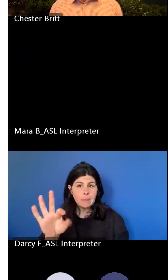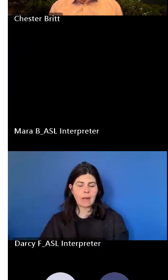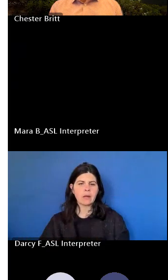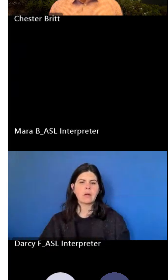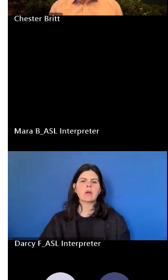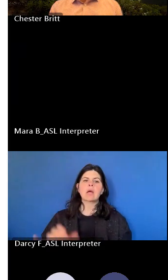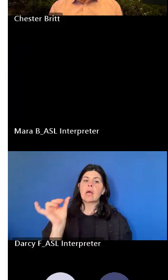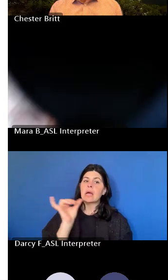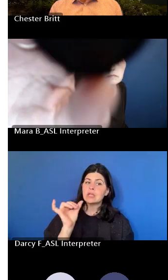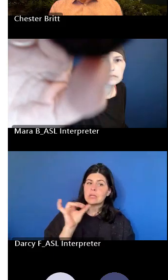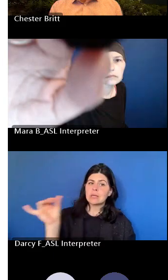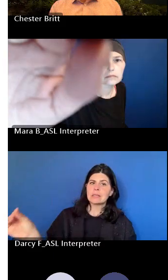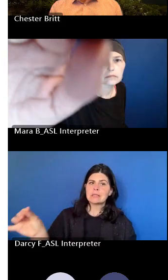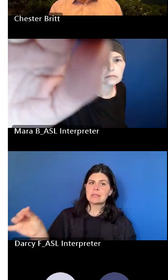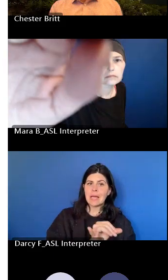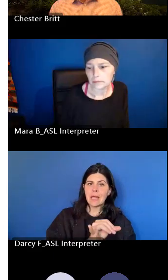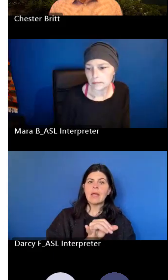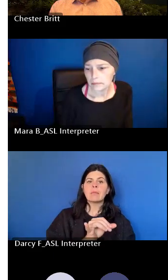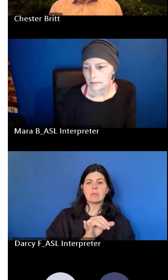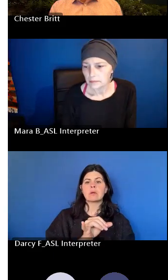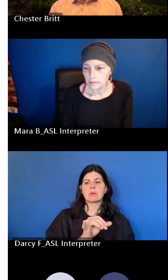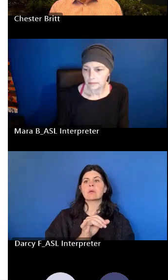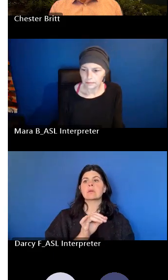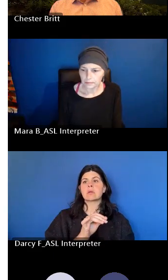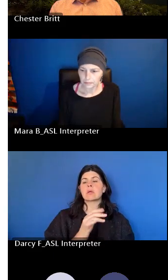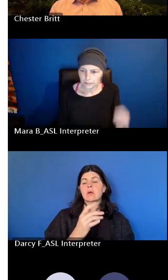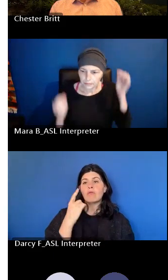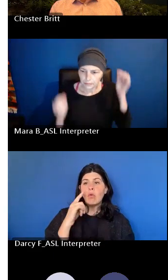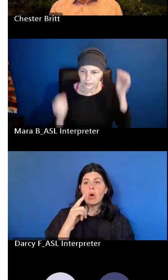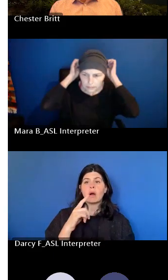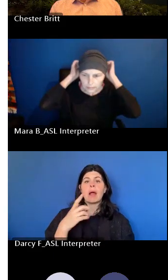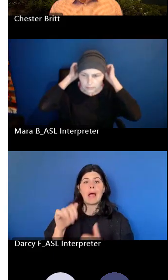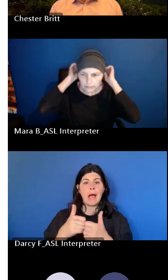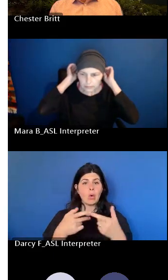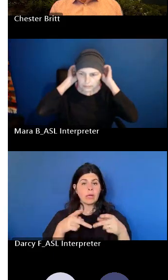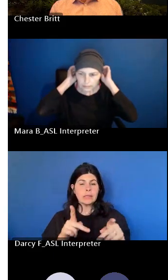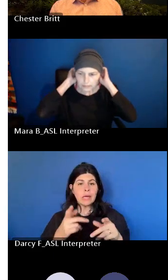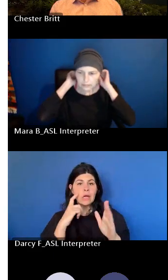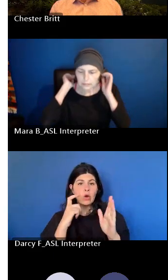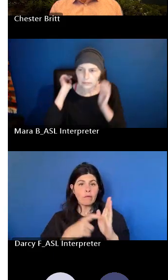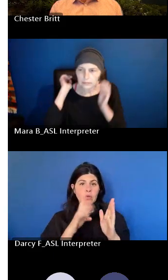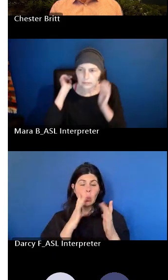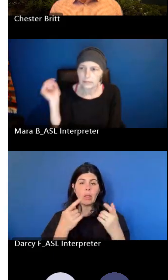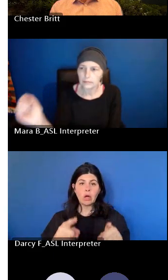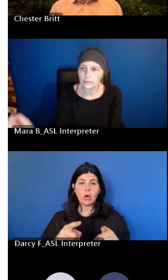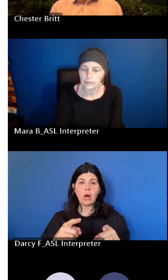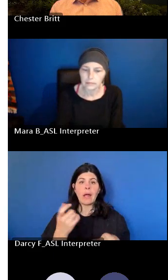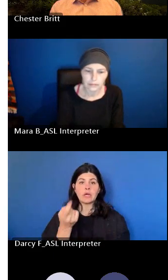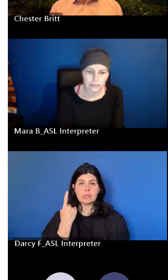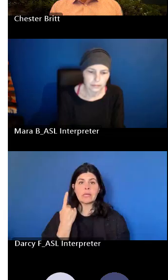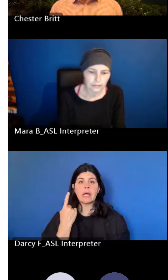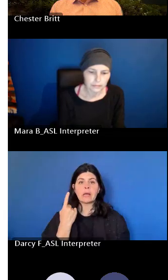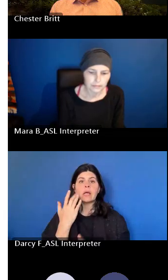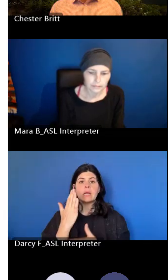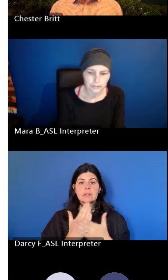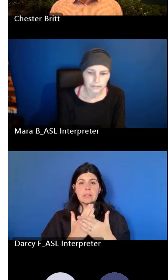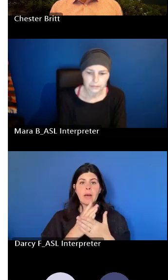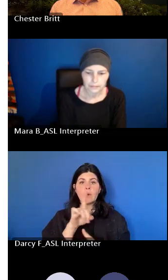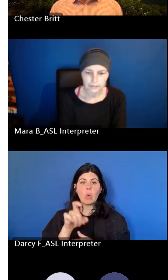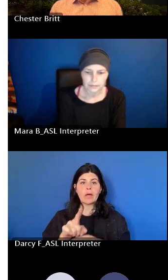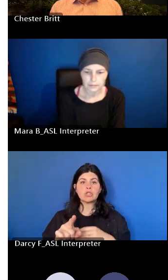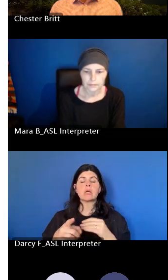Additionally, that same thing applies for how consent and notification will occur. I do understand there is some question